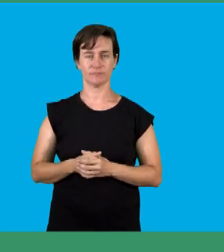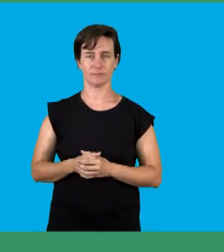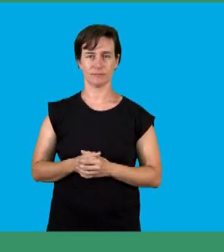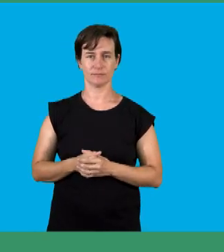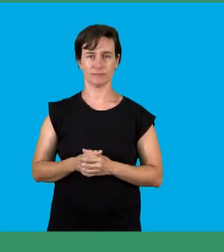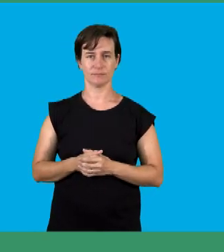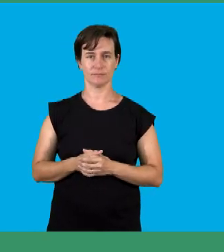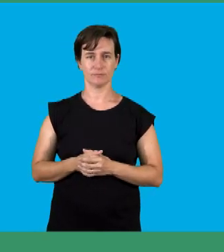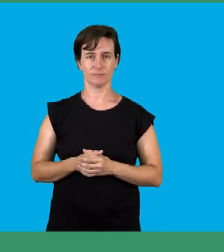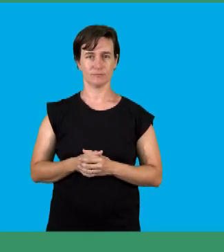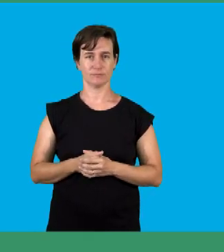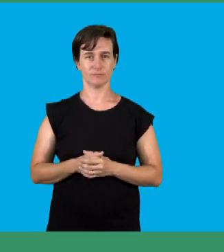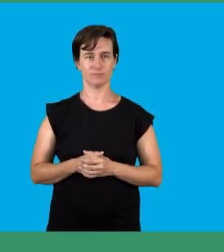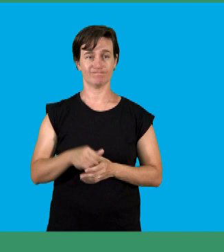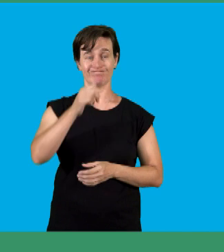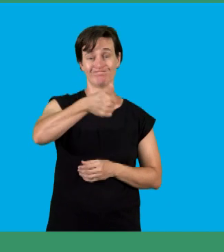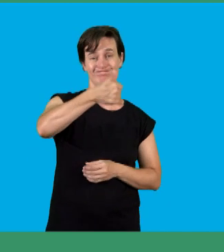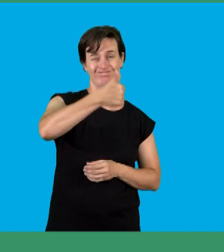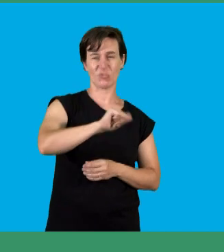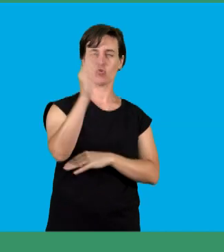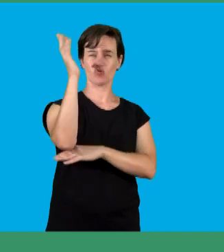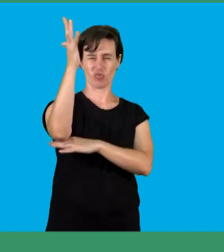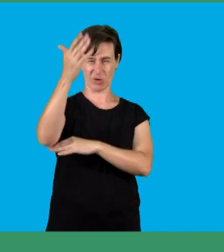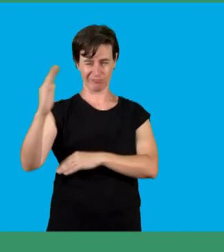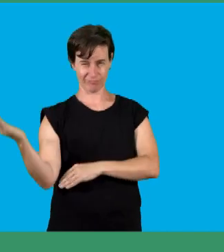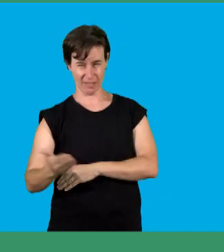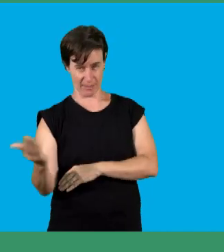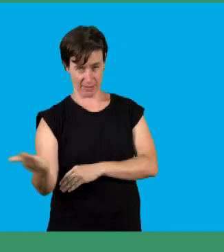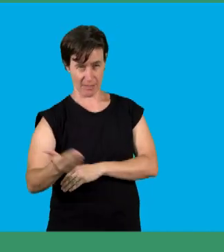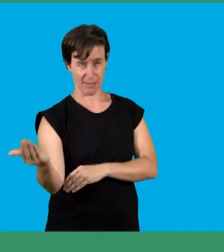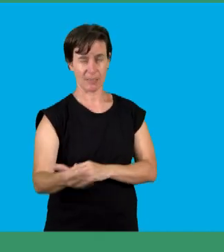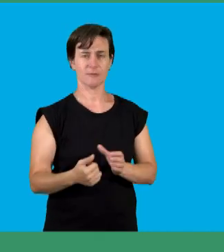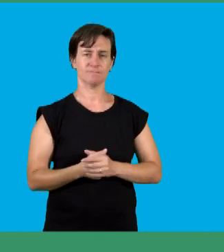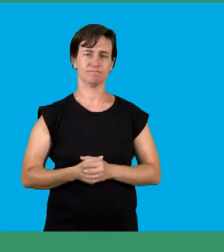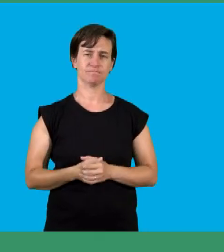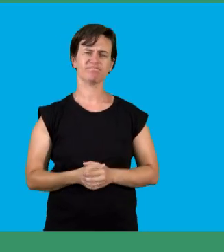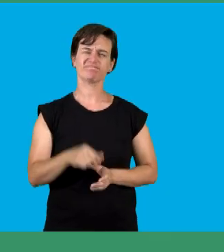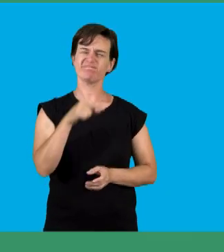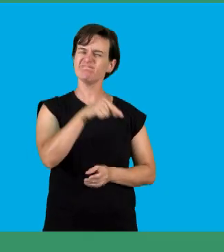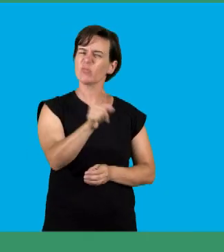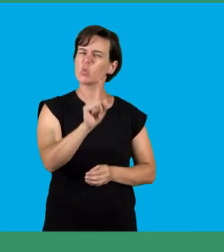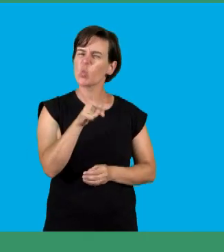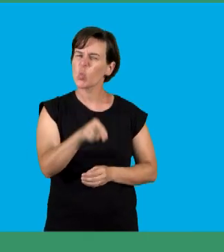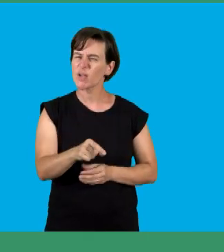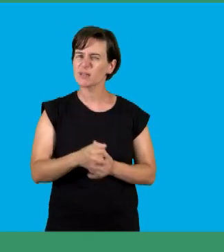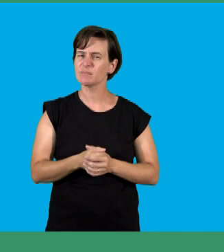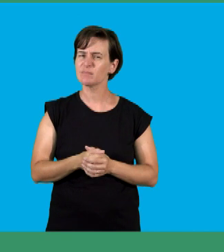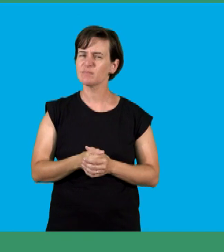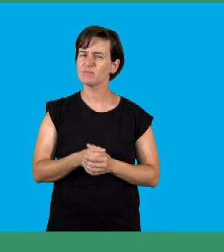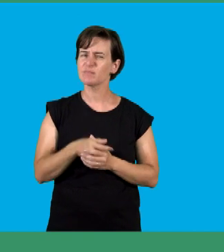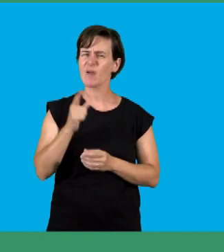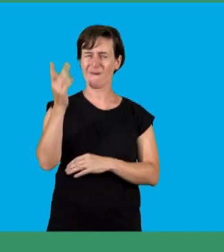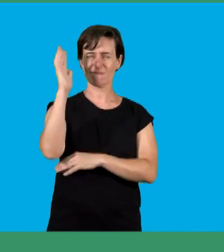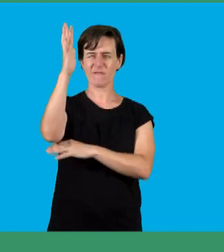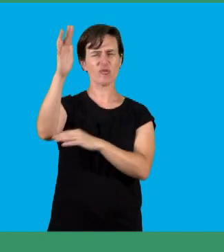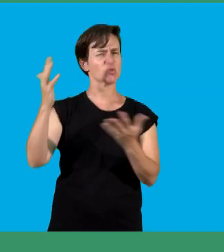there under tertiary. Moving on to the forestry. Forestry has to do with where do we